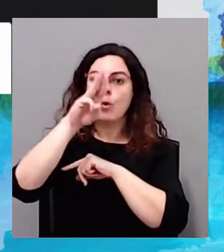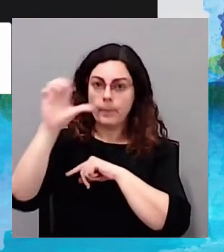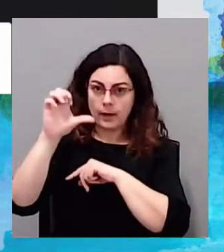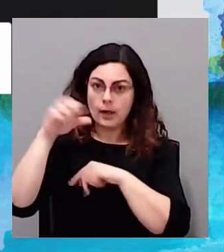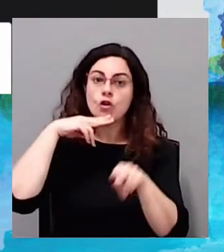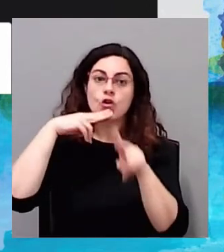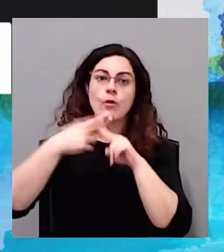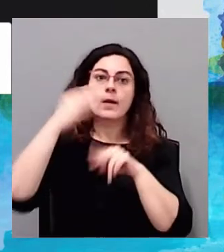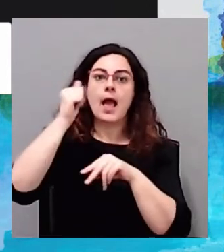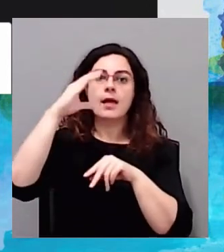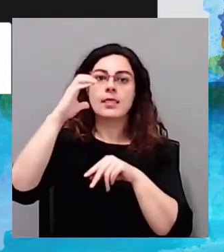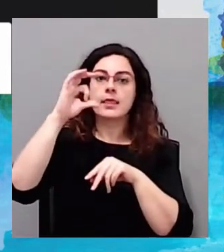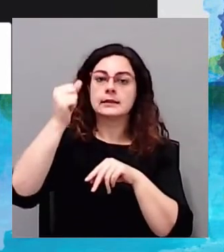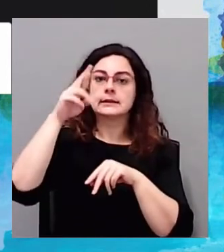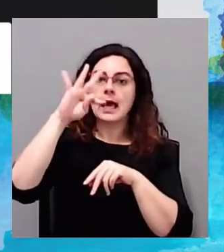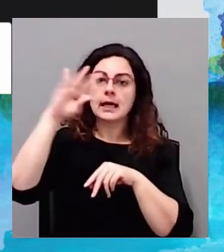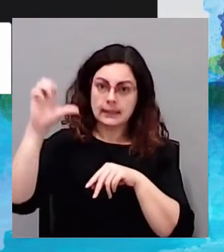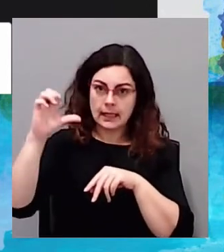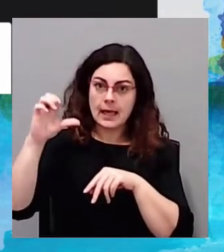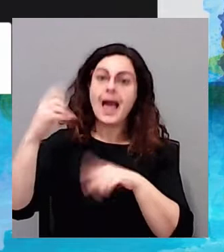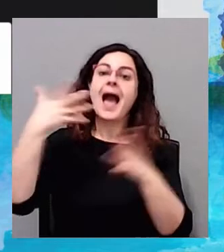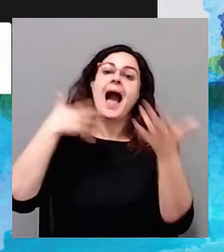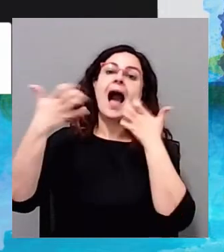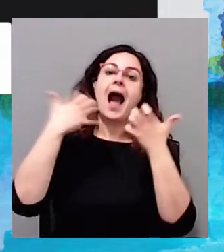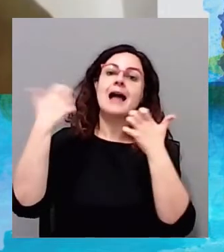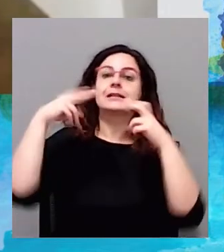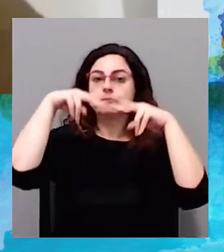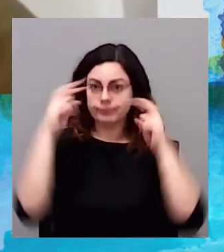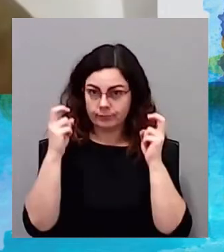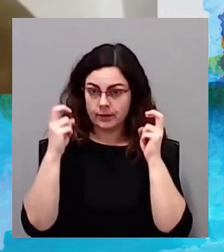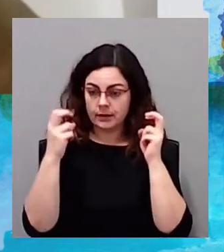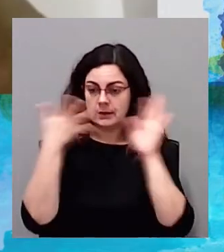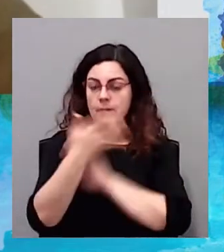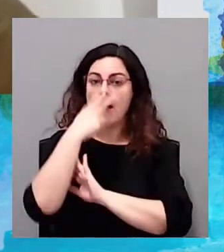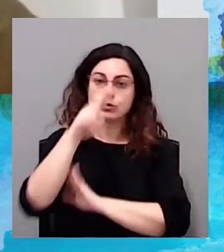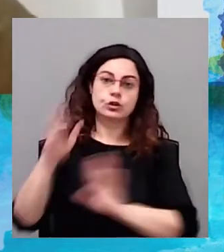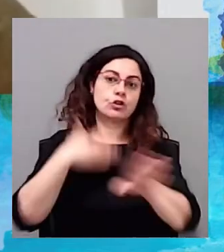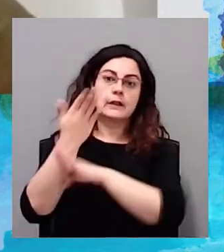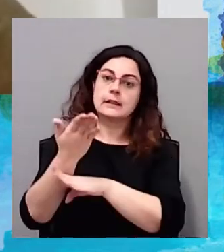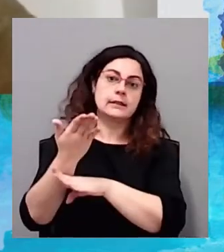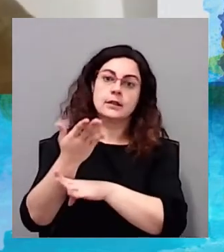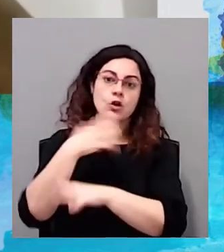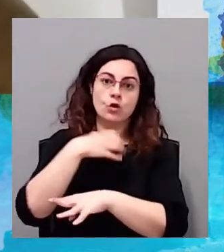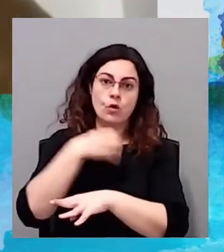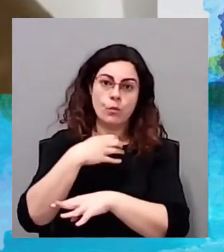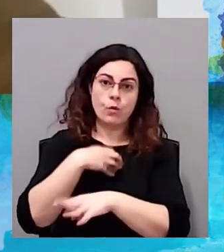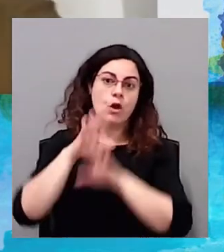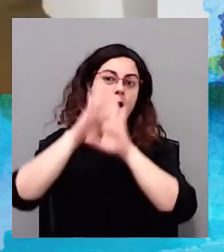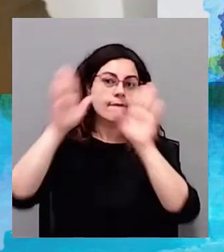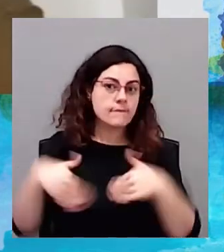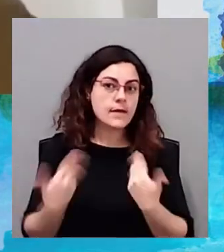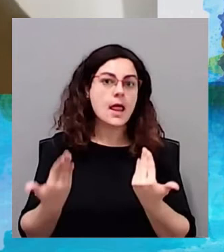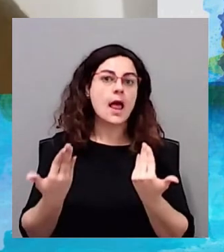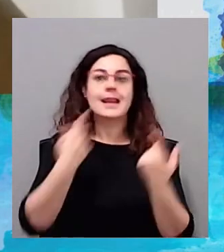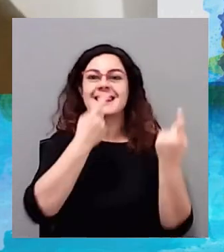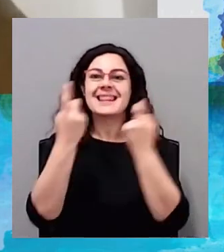And this is called Access Arte, this particular program, making art more accessible. We